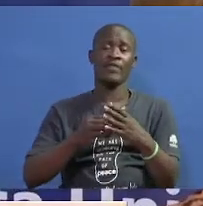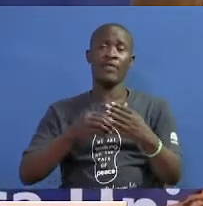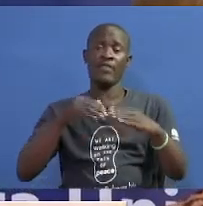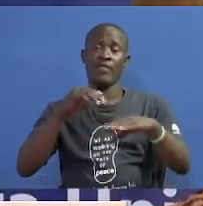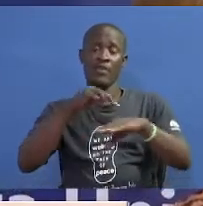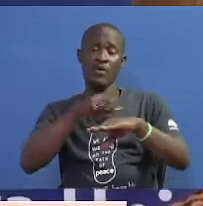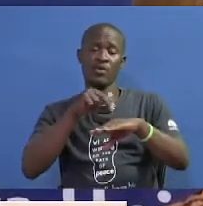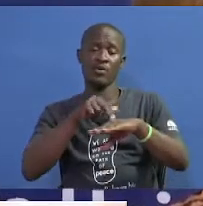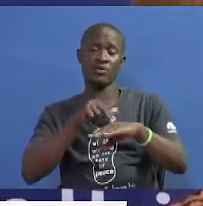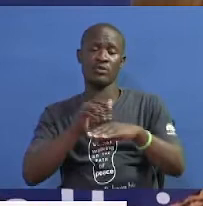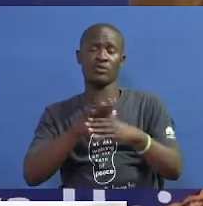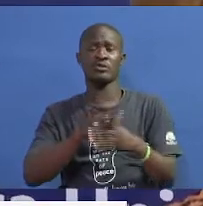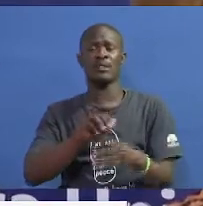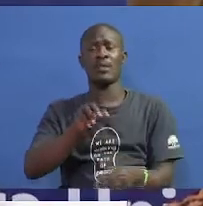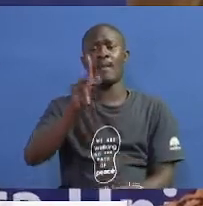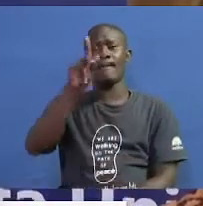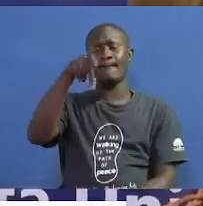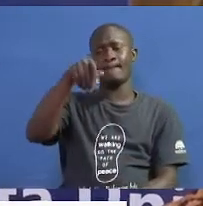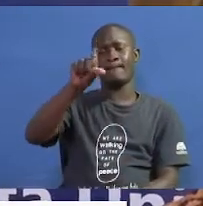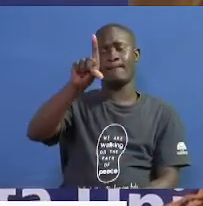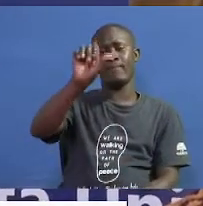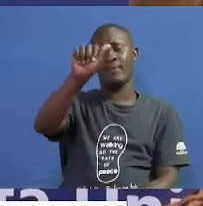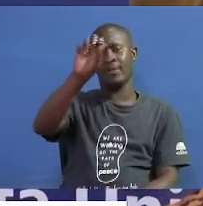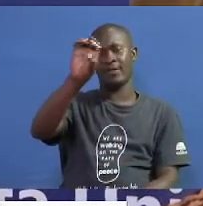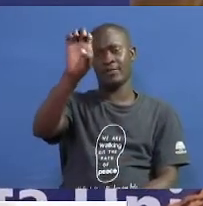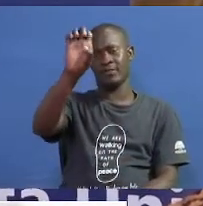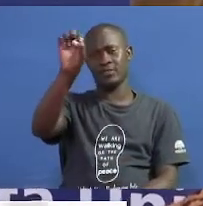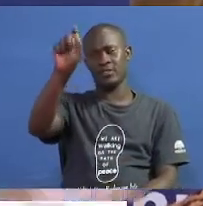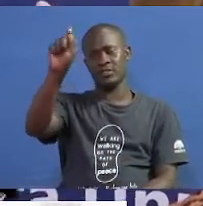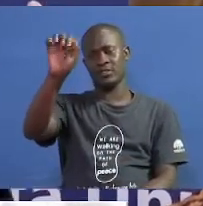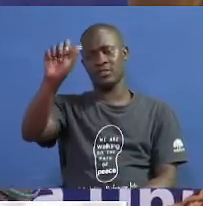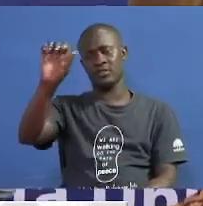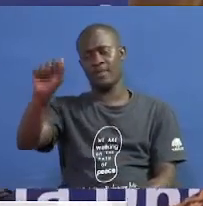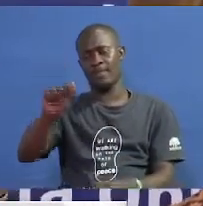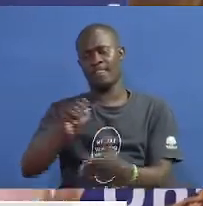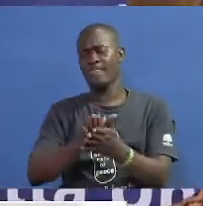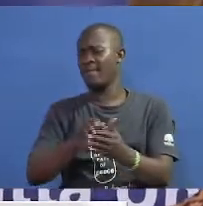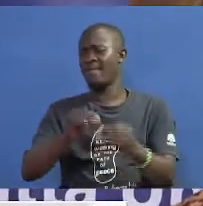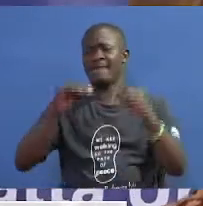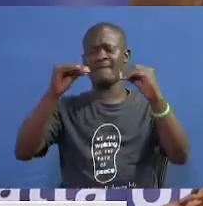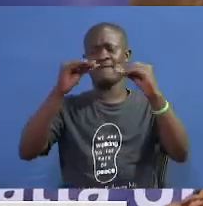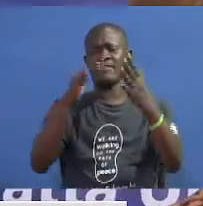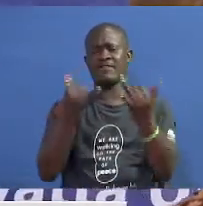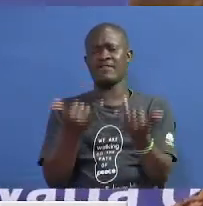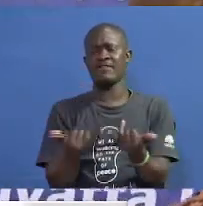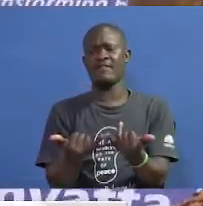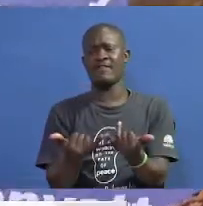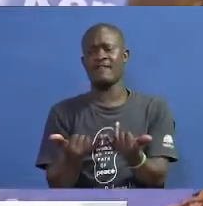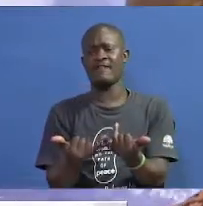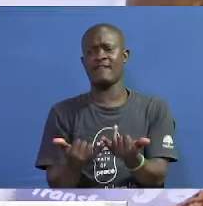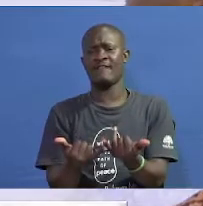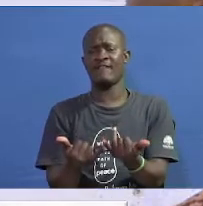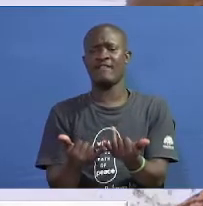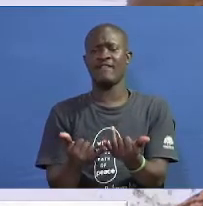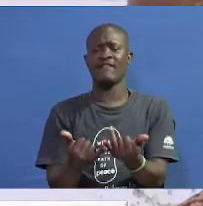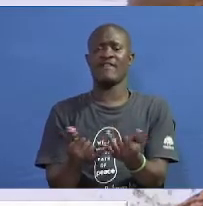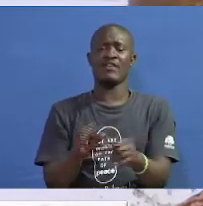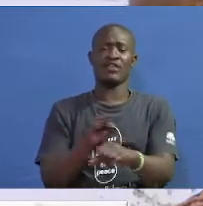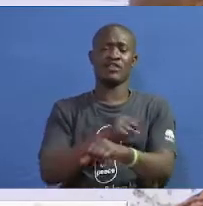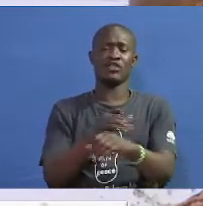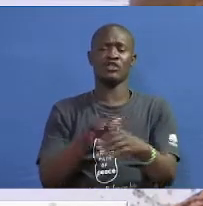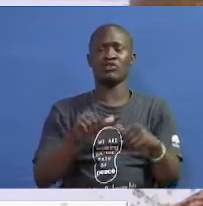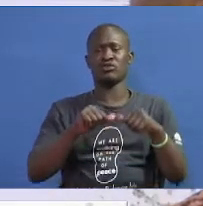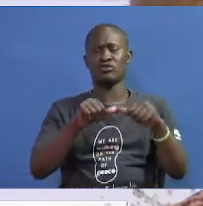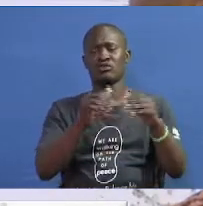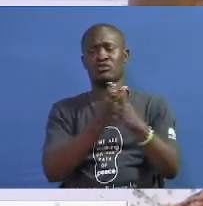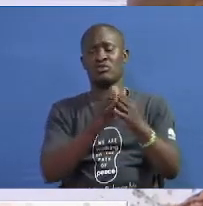antenatal hemorrhage is placenta previa. And that's something that actually they're teaching right now. This session is on exactly